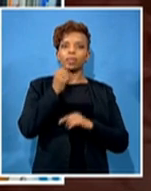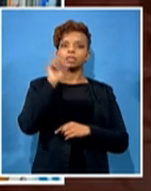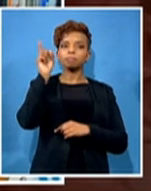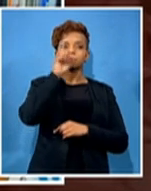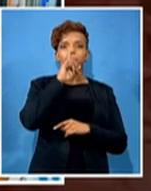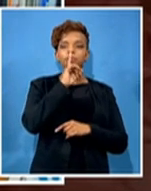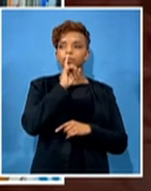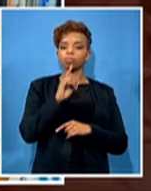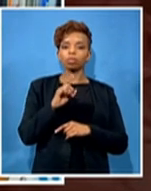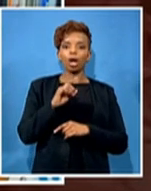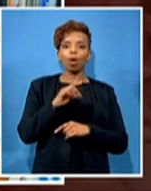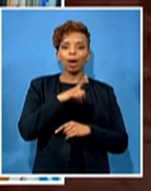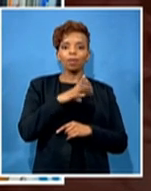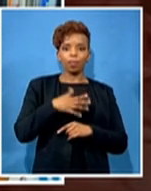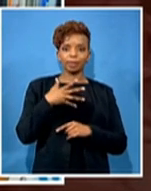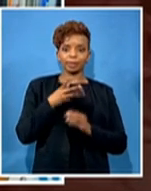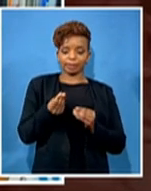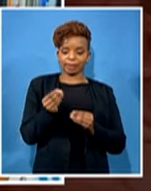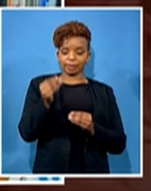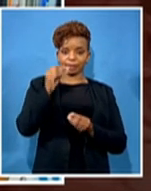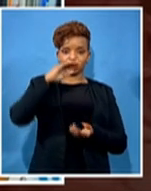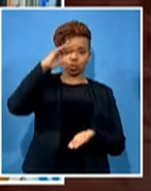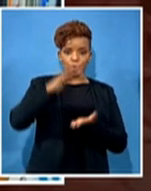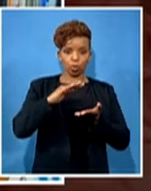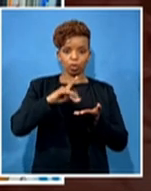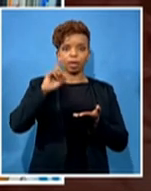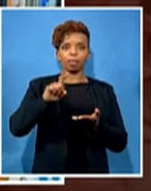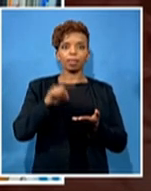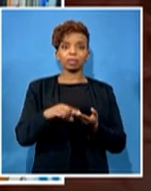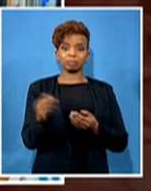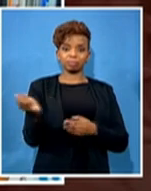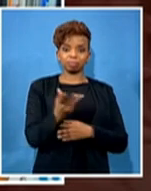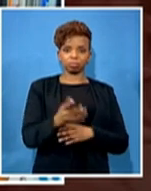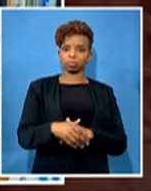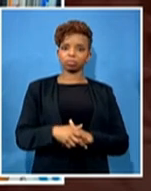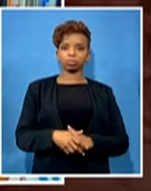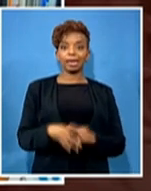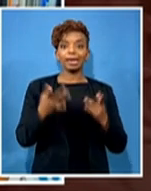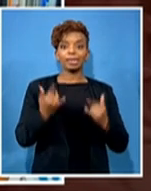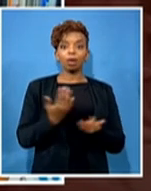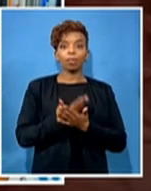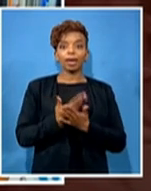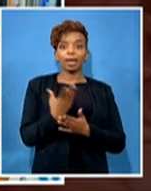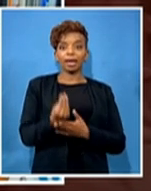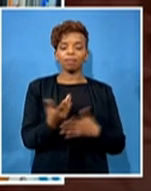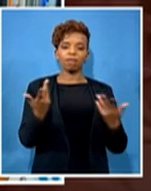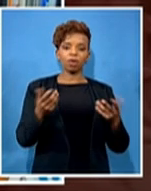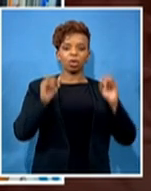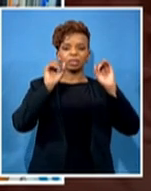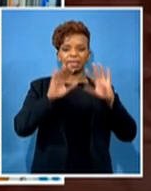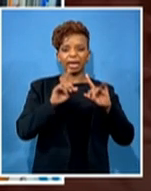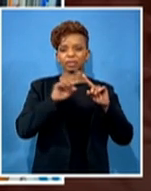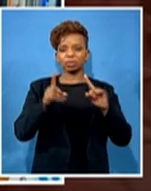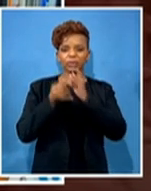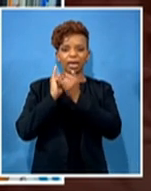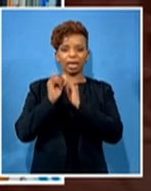didn't do that, we would have interest rates at 10, 11% for government. That would mean that government would struggle even more to pay